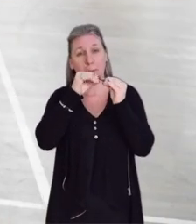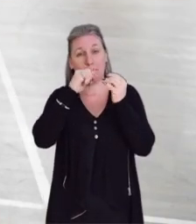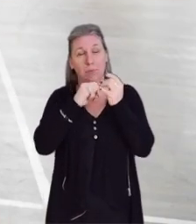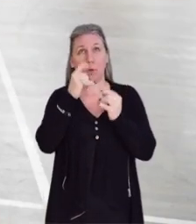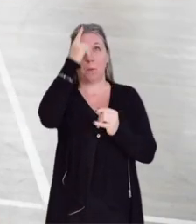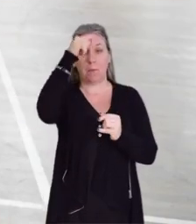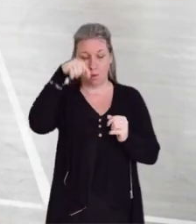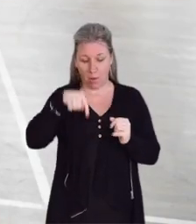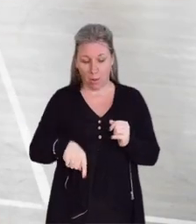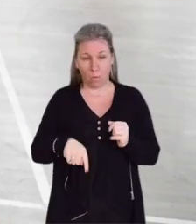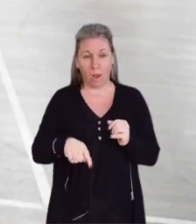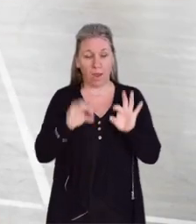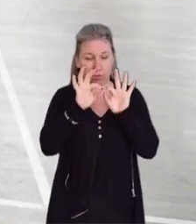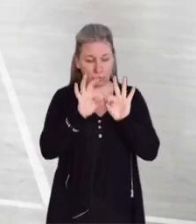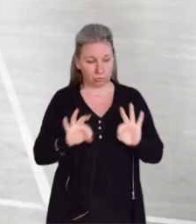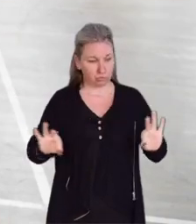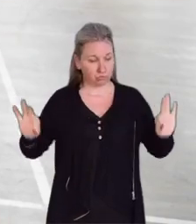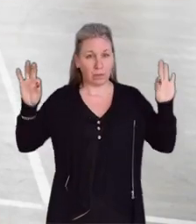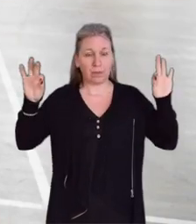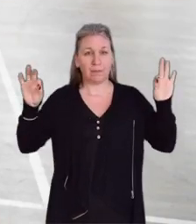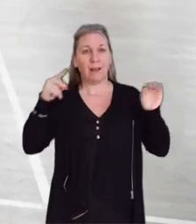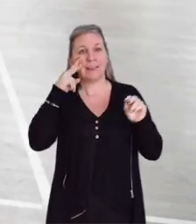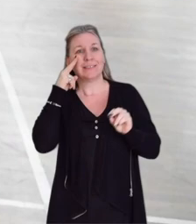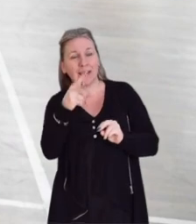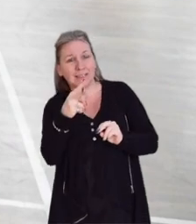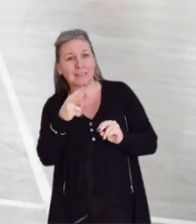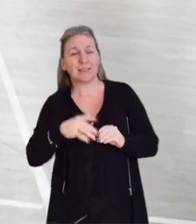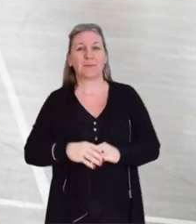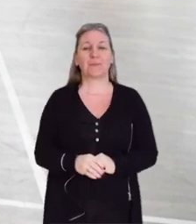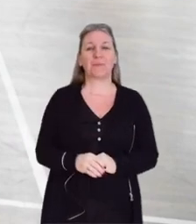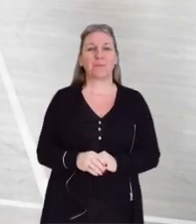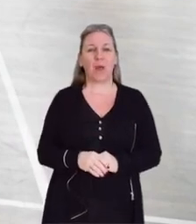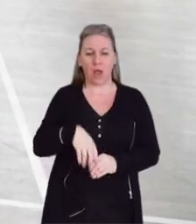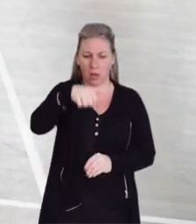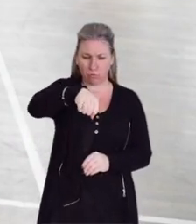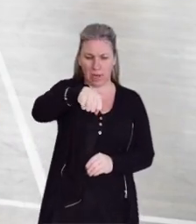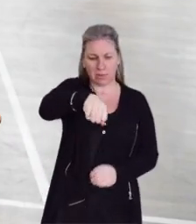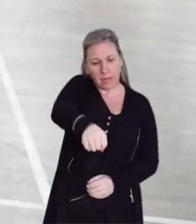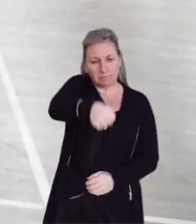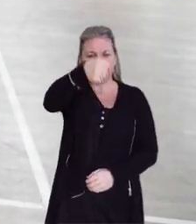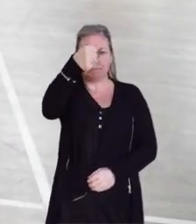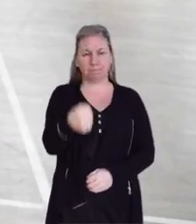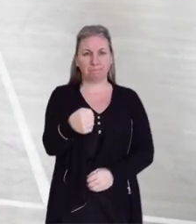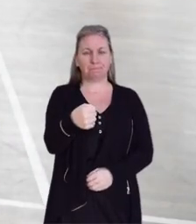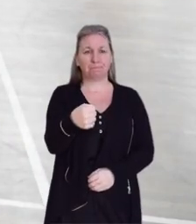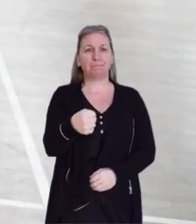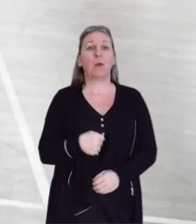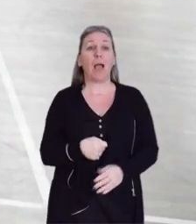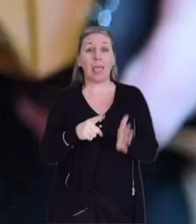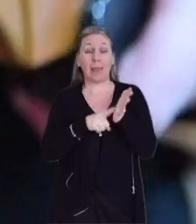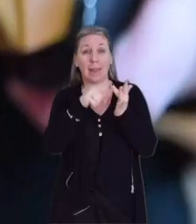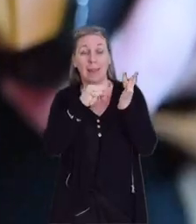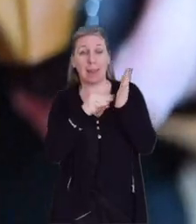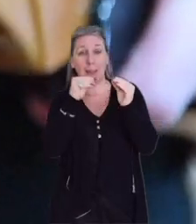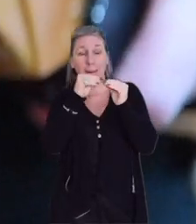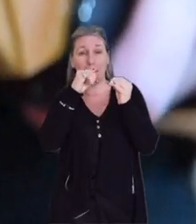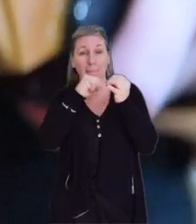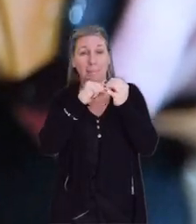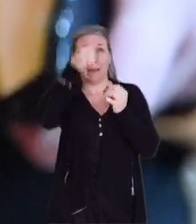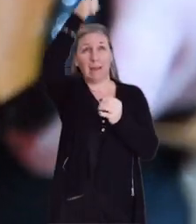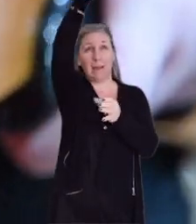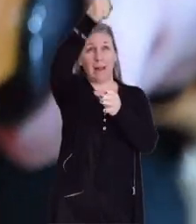lower, a string, and a sight. With the riser in an upright position, the limbs click into